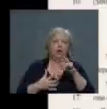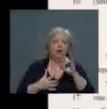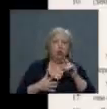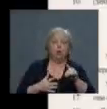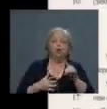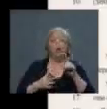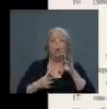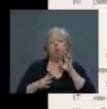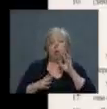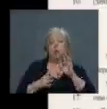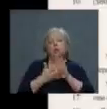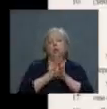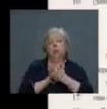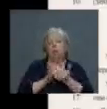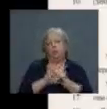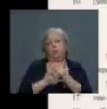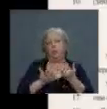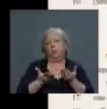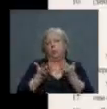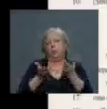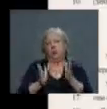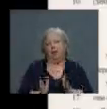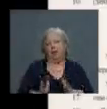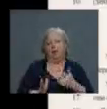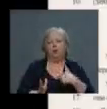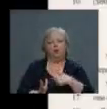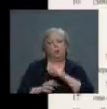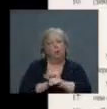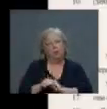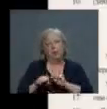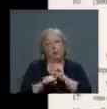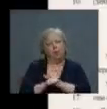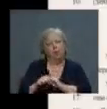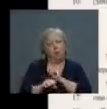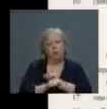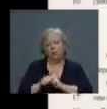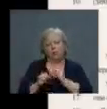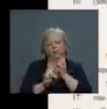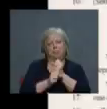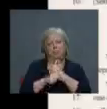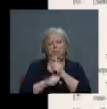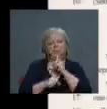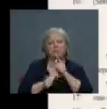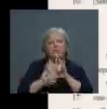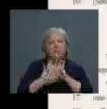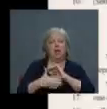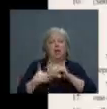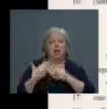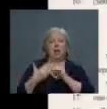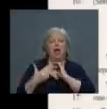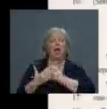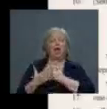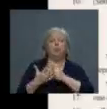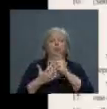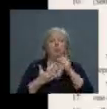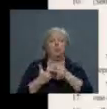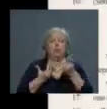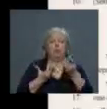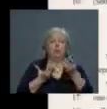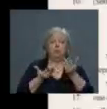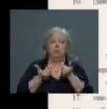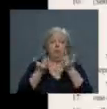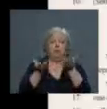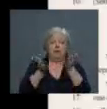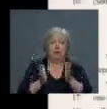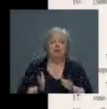provider for that contract. And so we've worked really hard on this to make sure that our program providers are prepared to